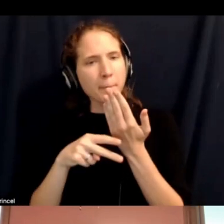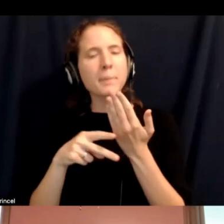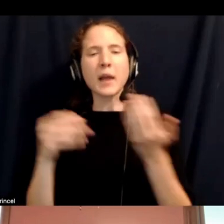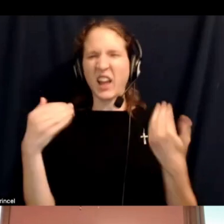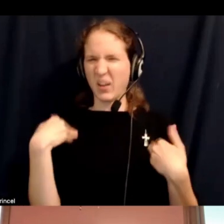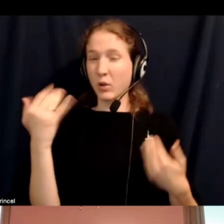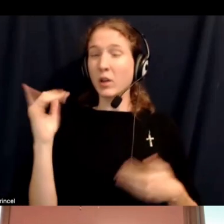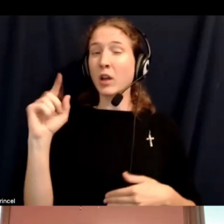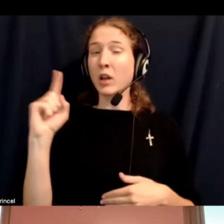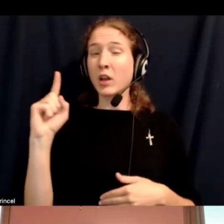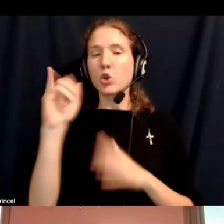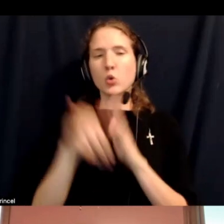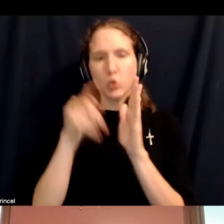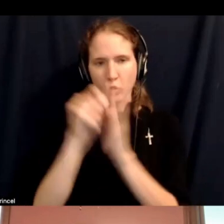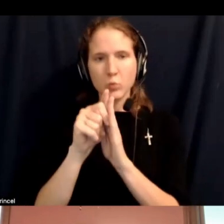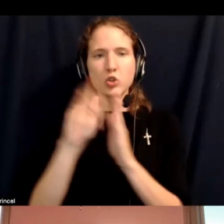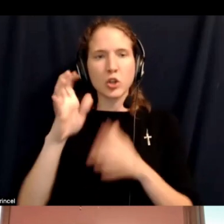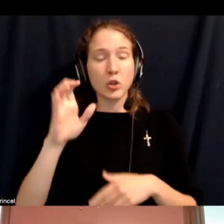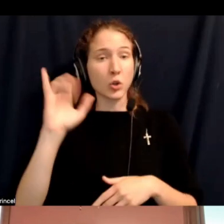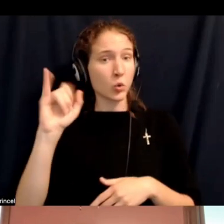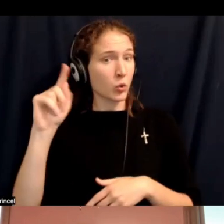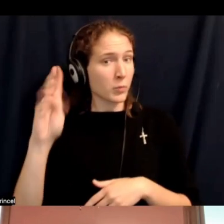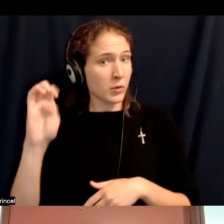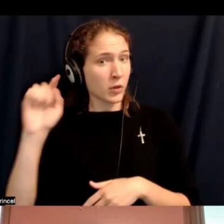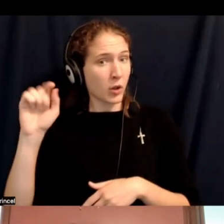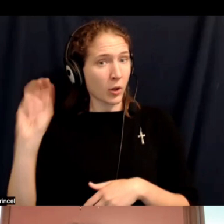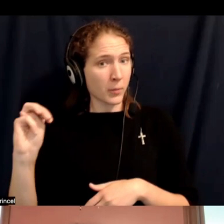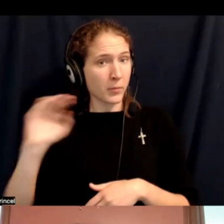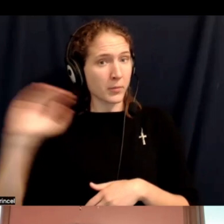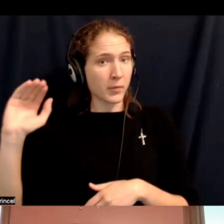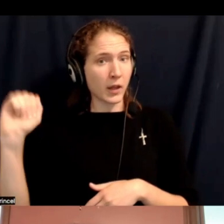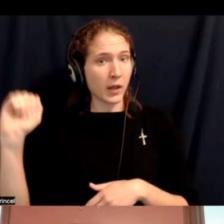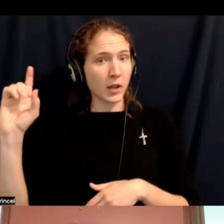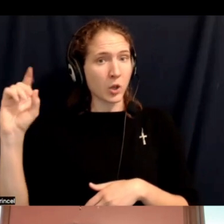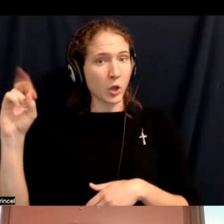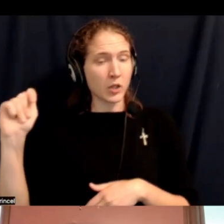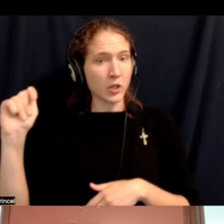channel. That's youtube.com/@DrakeItArts.